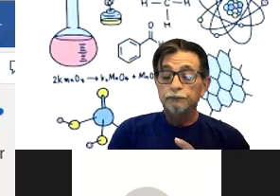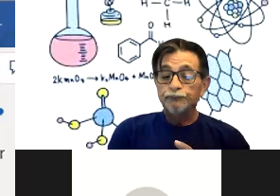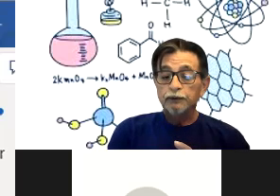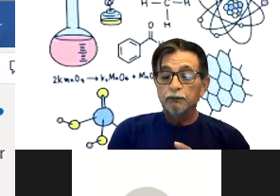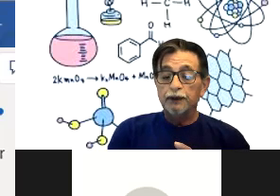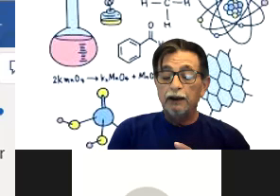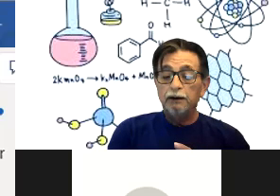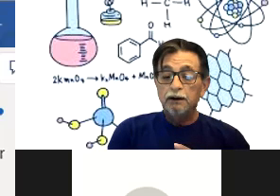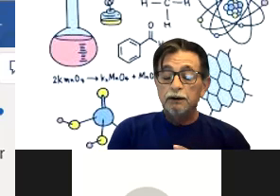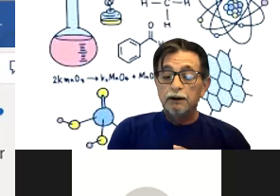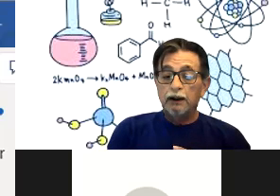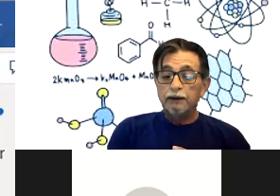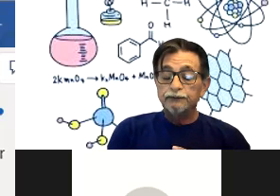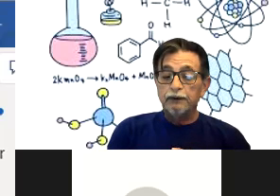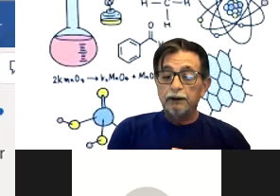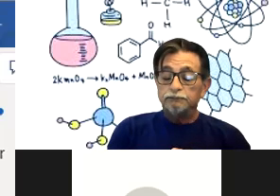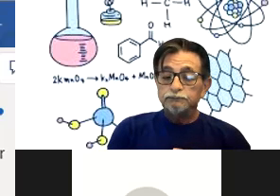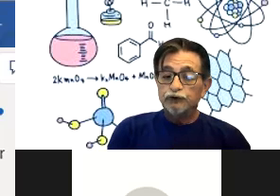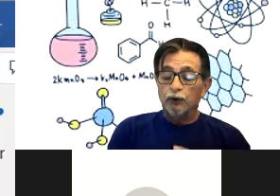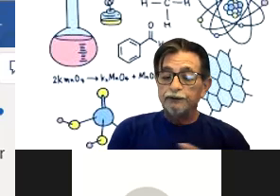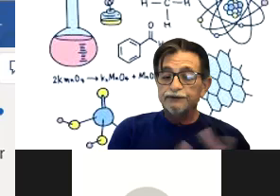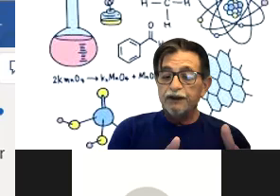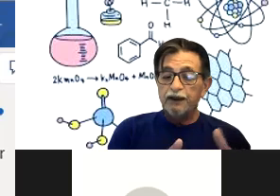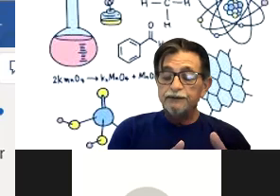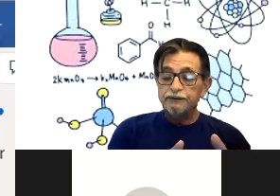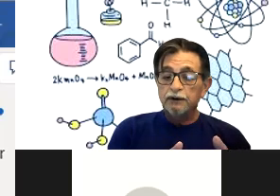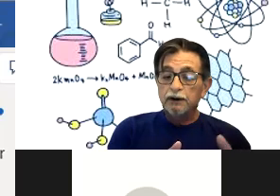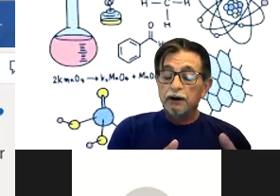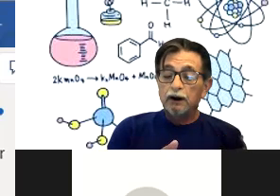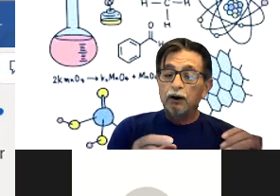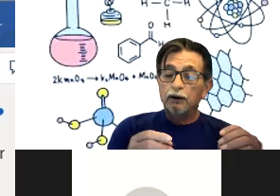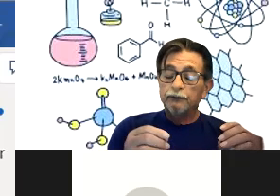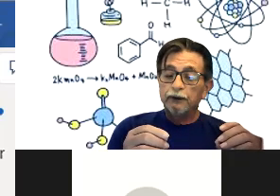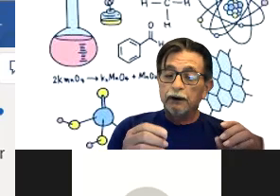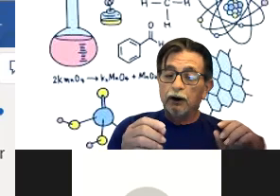do. Okay? And so in this case,